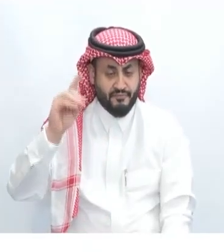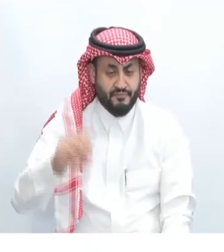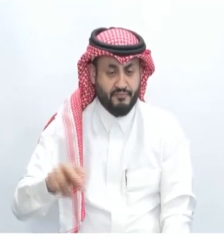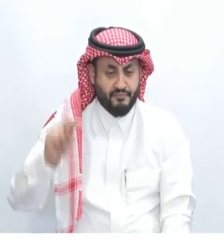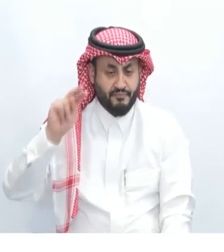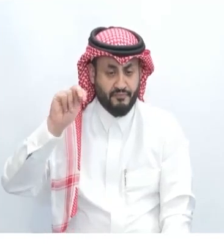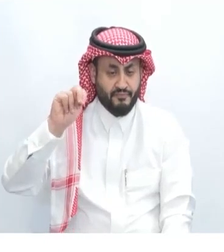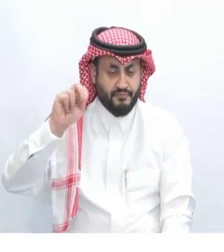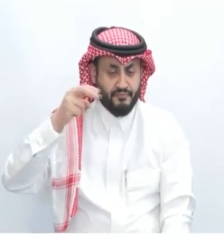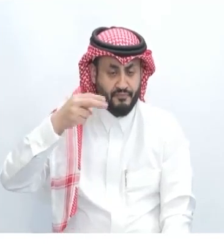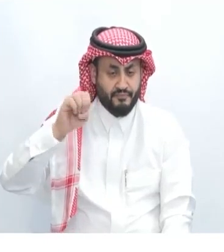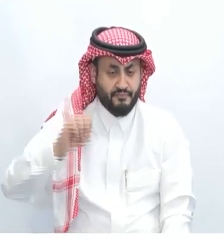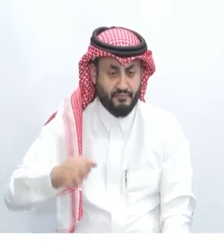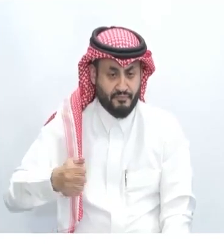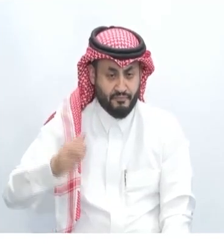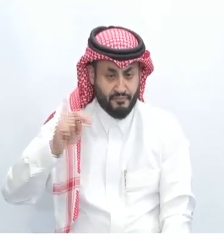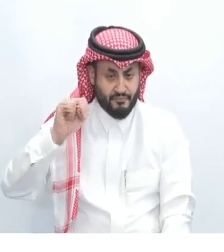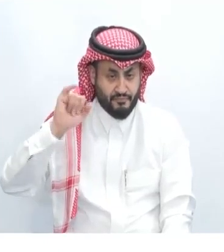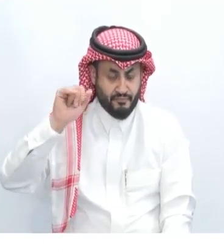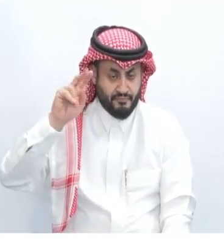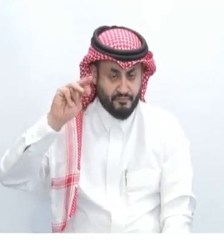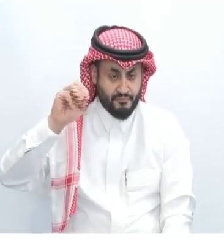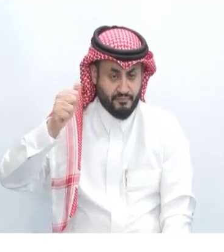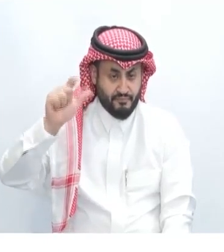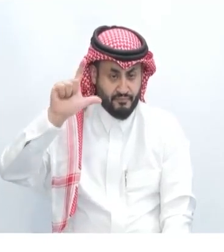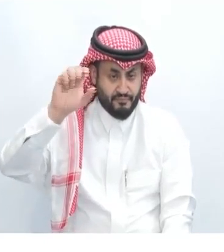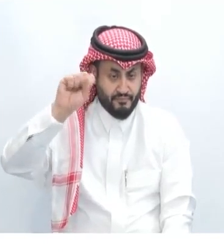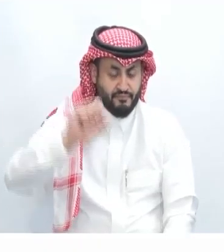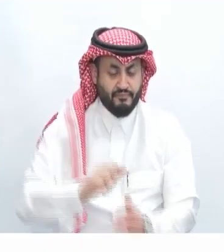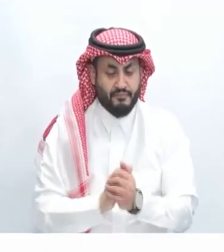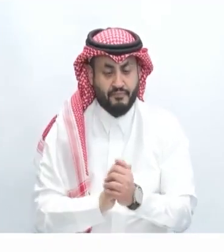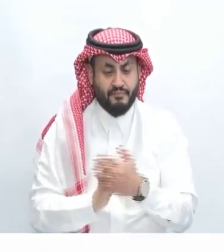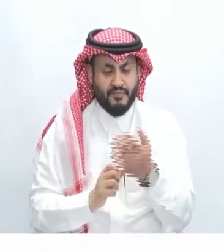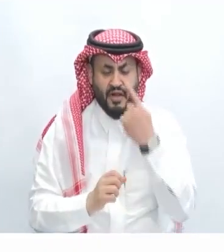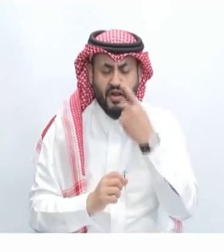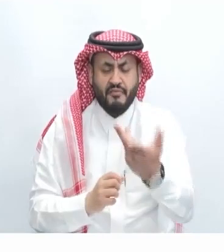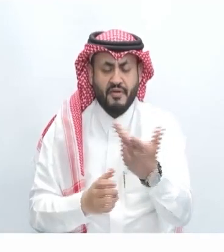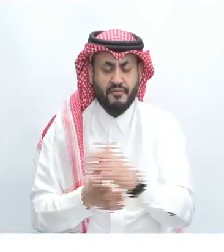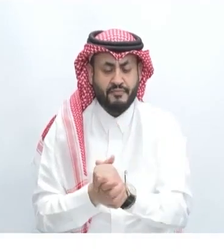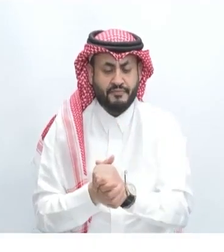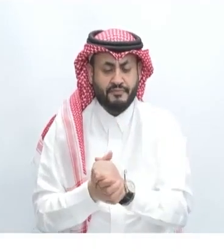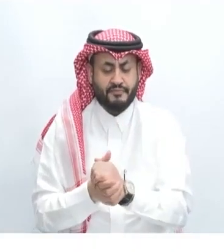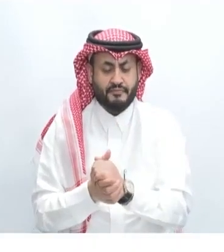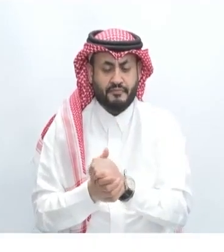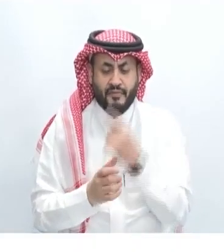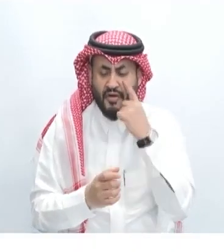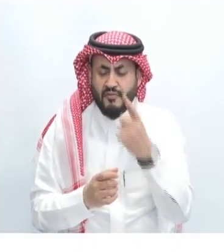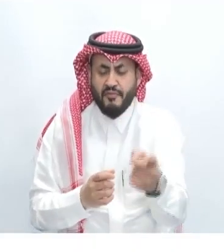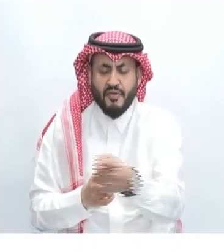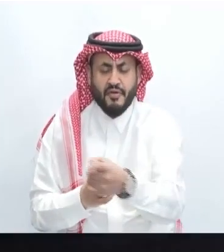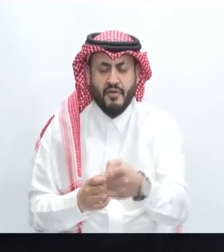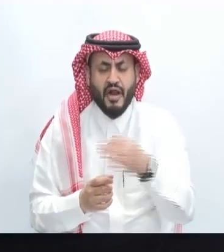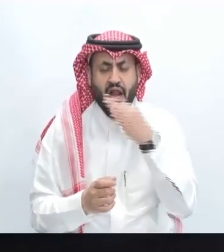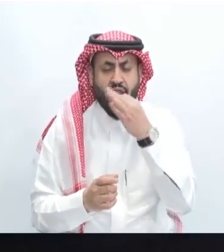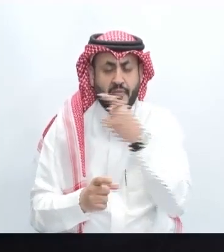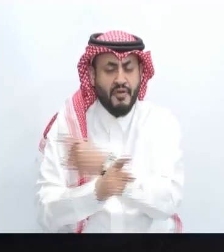the teacher talking about any animal, and what you do is to look for the animal in these pictures, and once